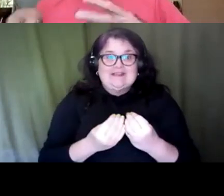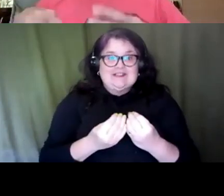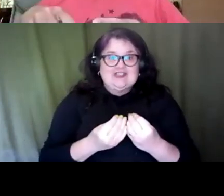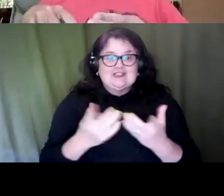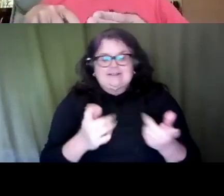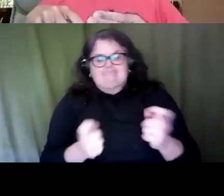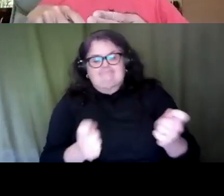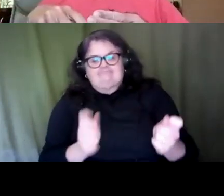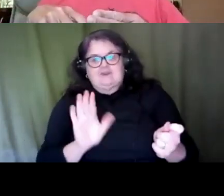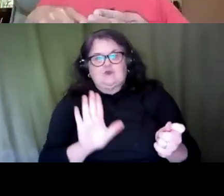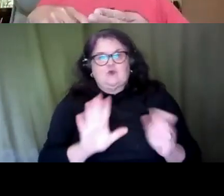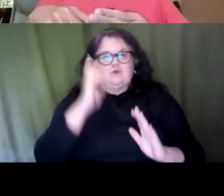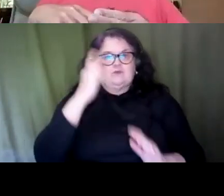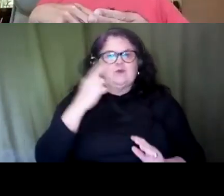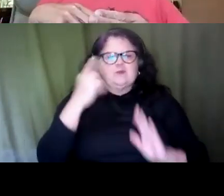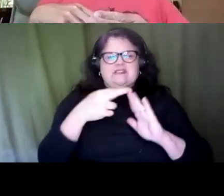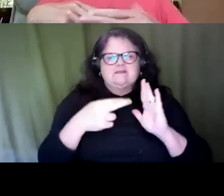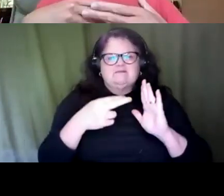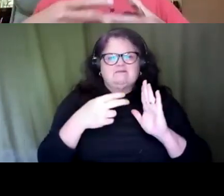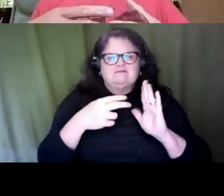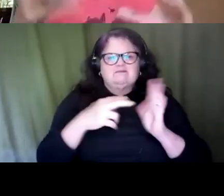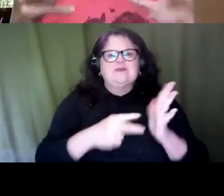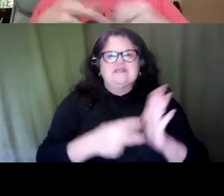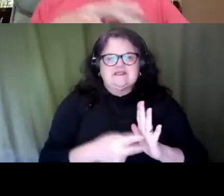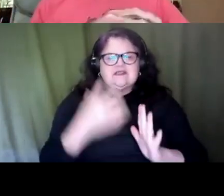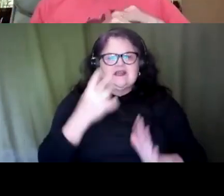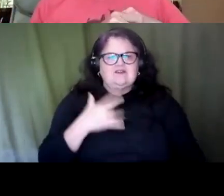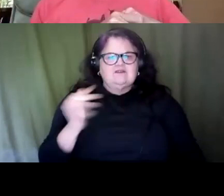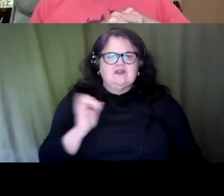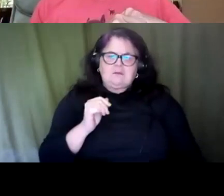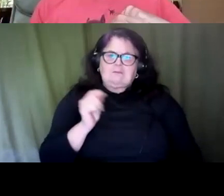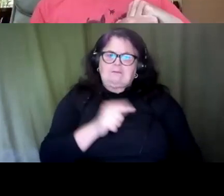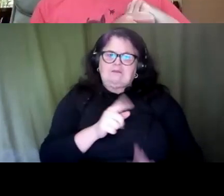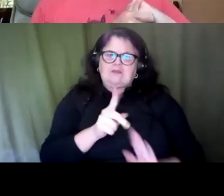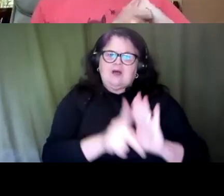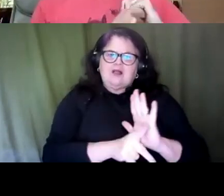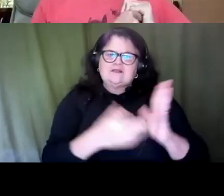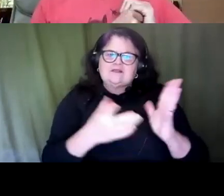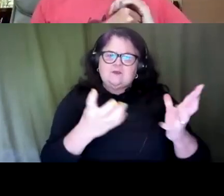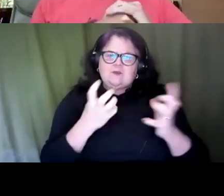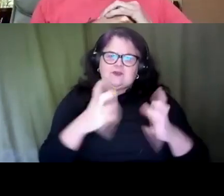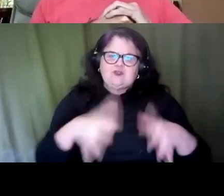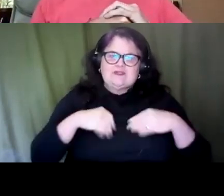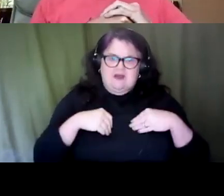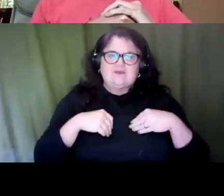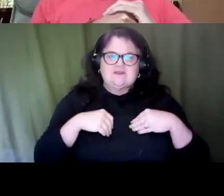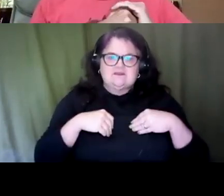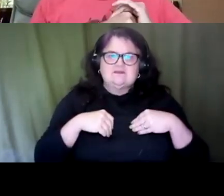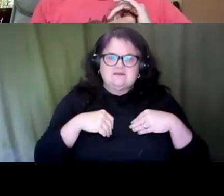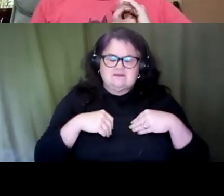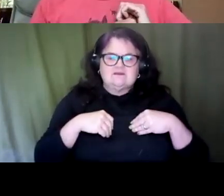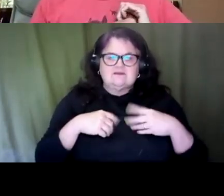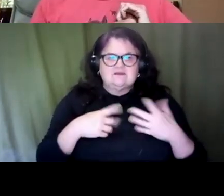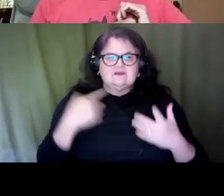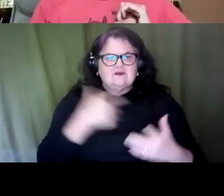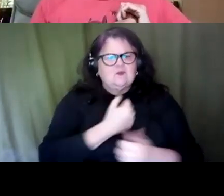adapt them to your own purposes. If you feel like, okay, this is a policy or a practice we want to adopt. And by the way, we